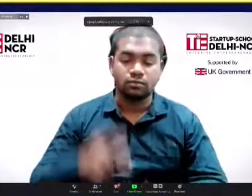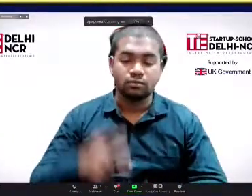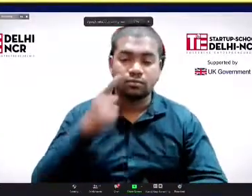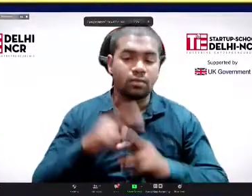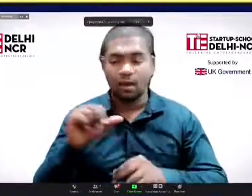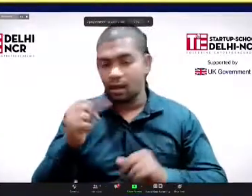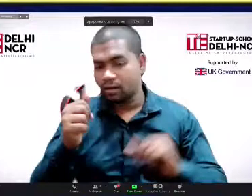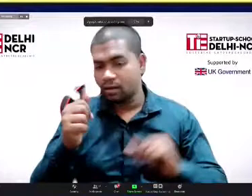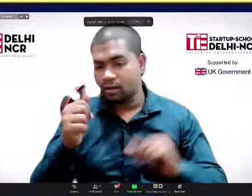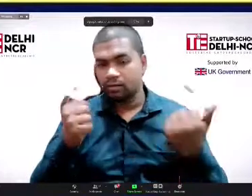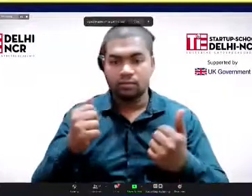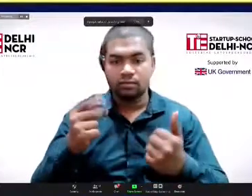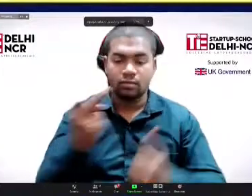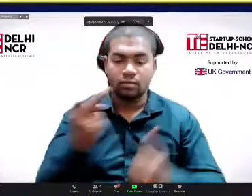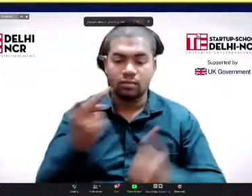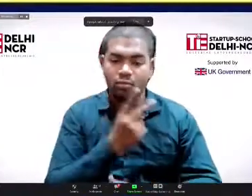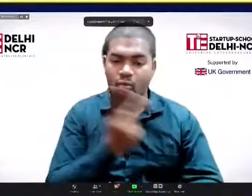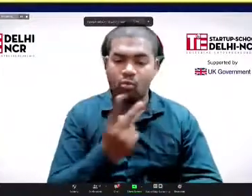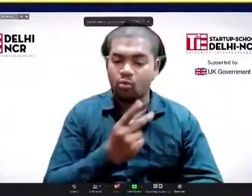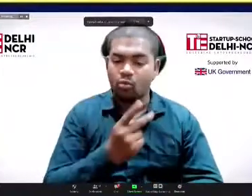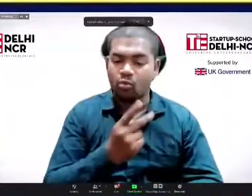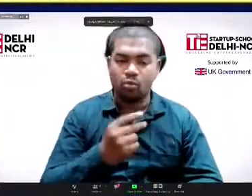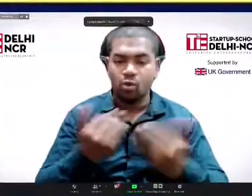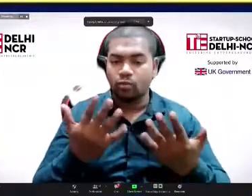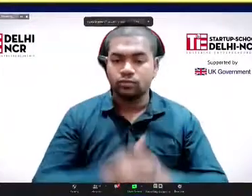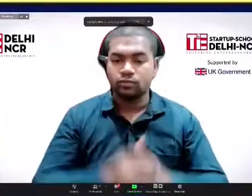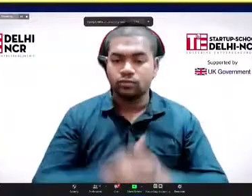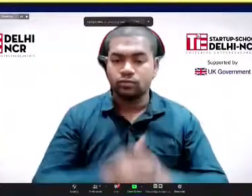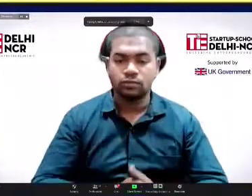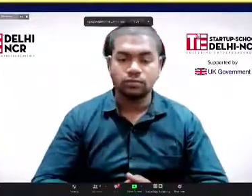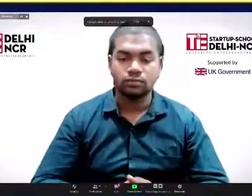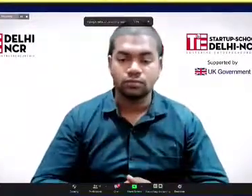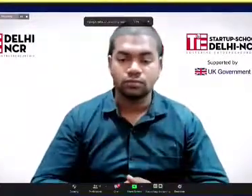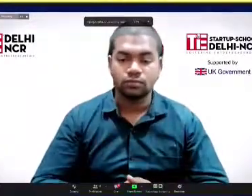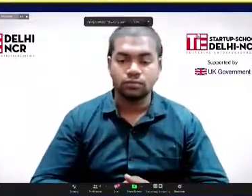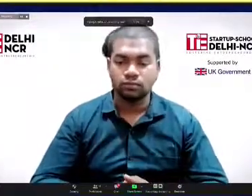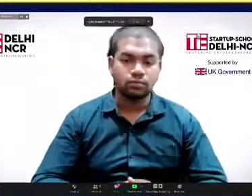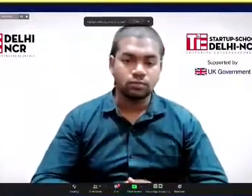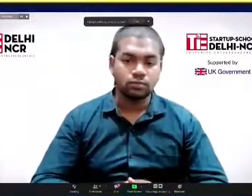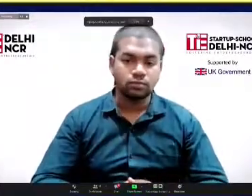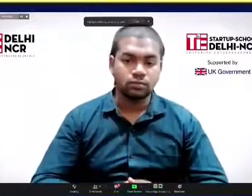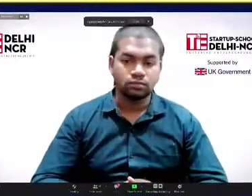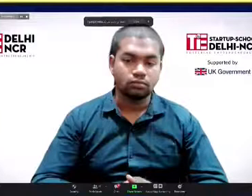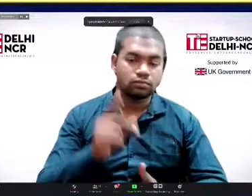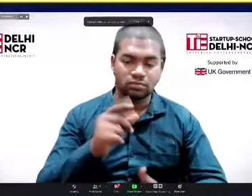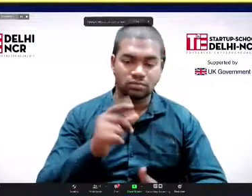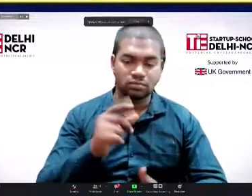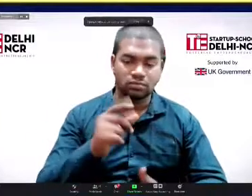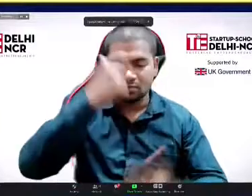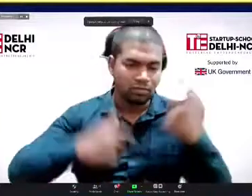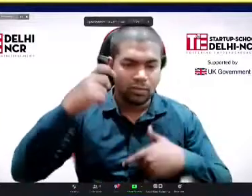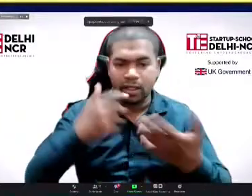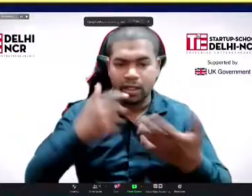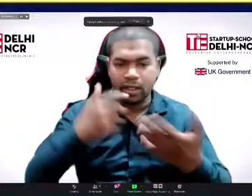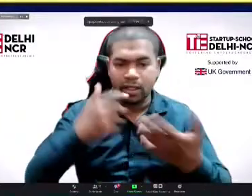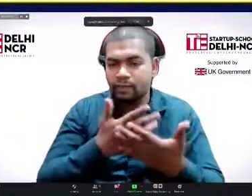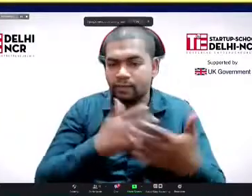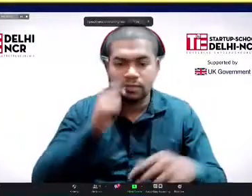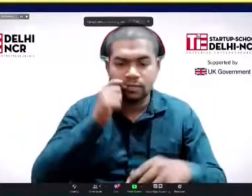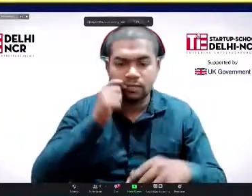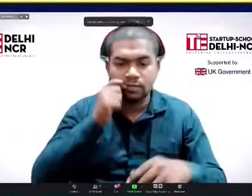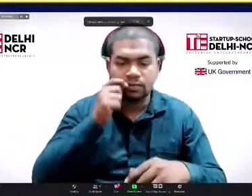left brain and right brain, because the human beings choose from their heart first,